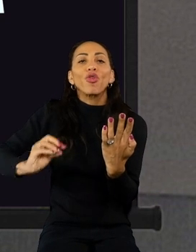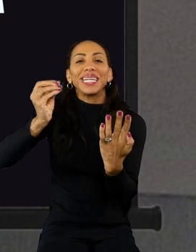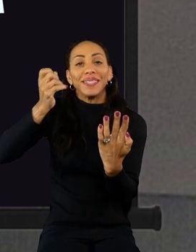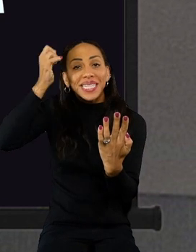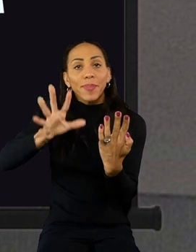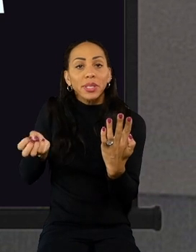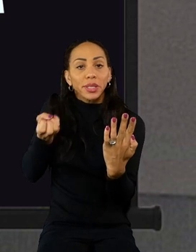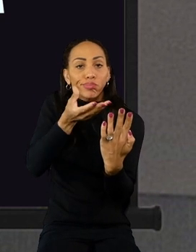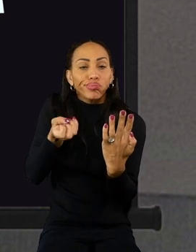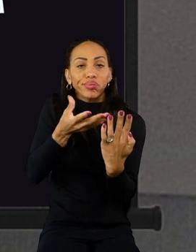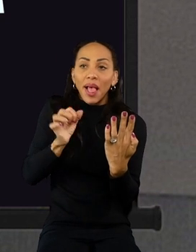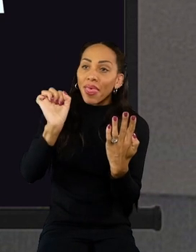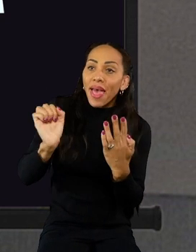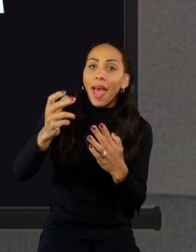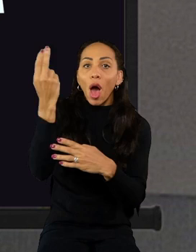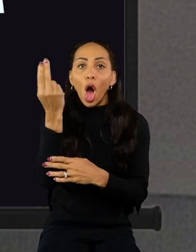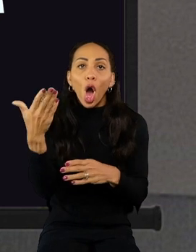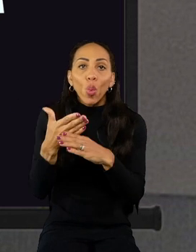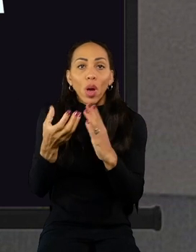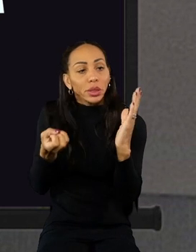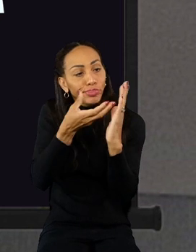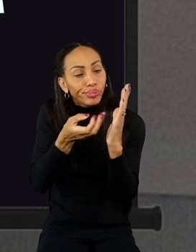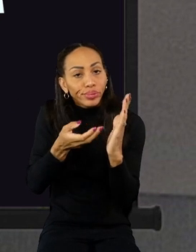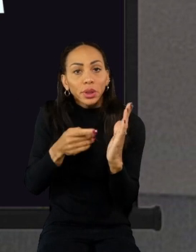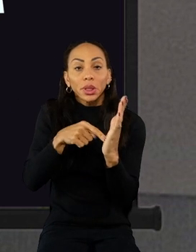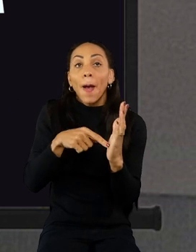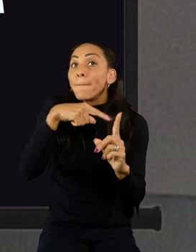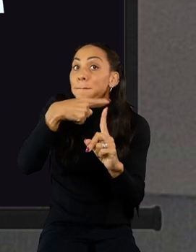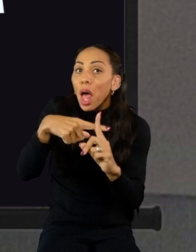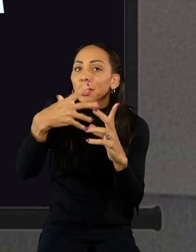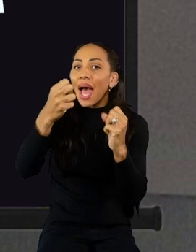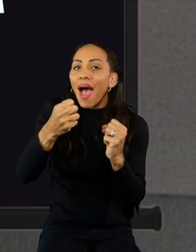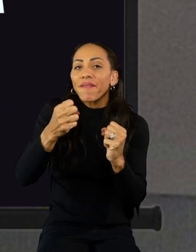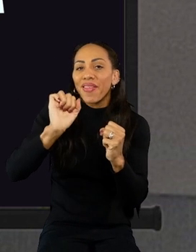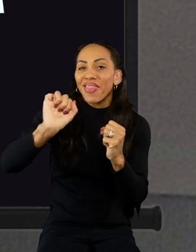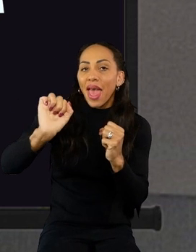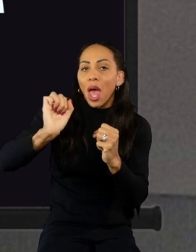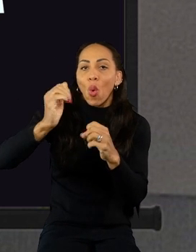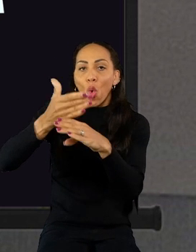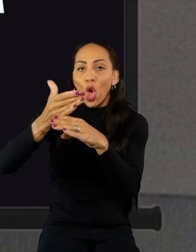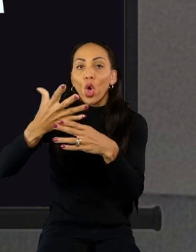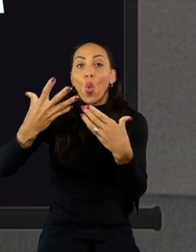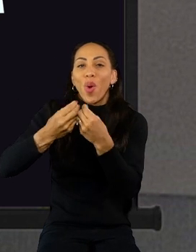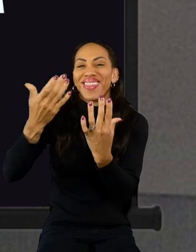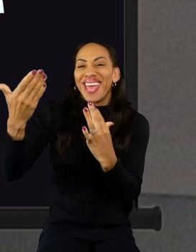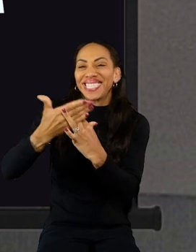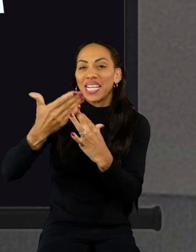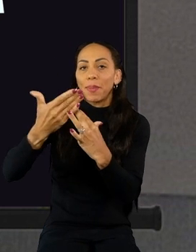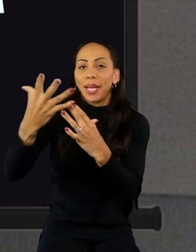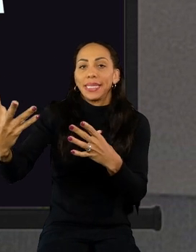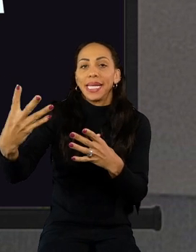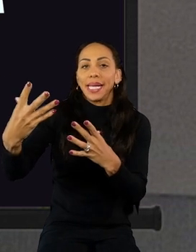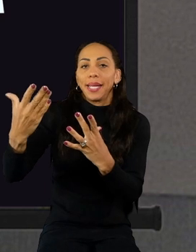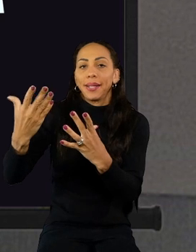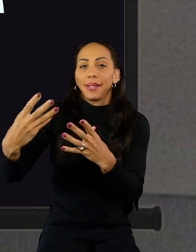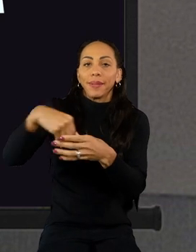experience. It's a space where there are all these digital artworks and they all have accessibility embedded into